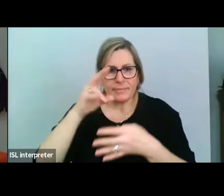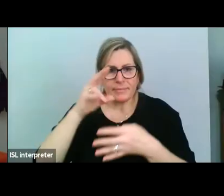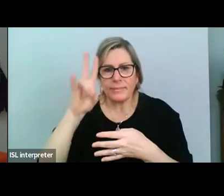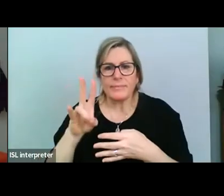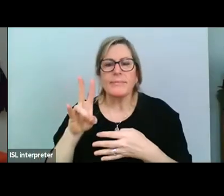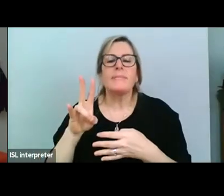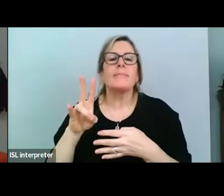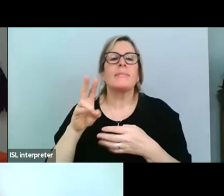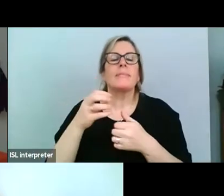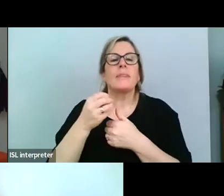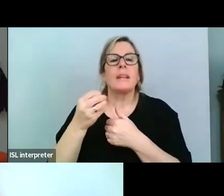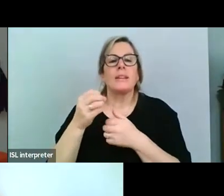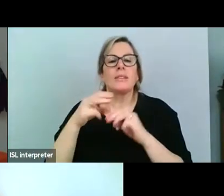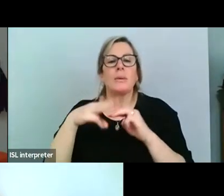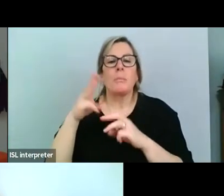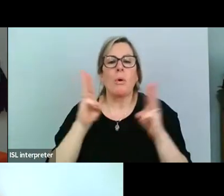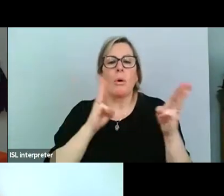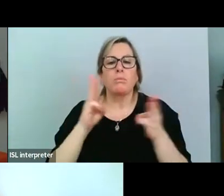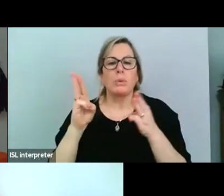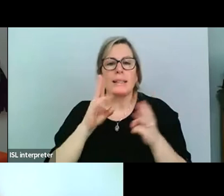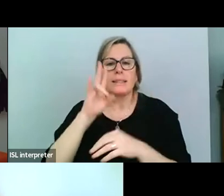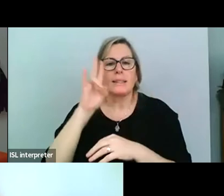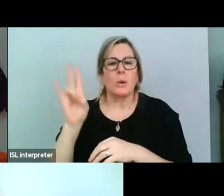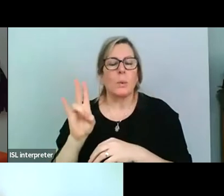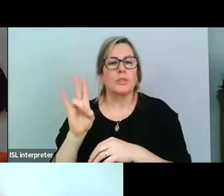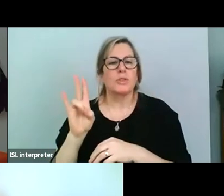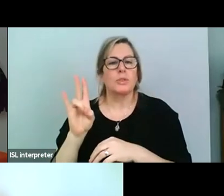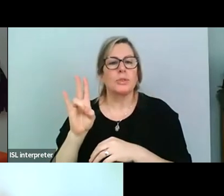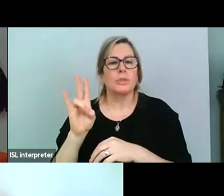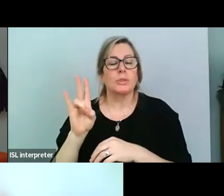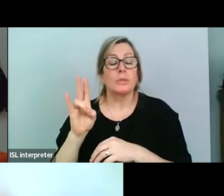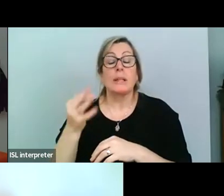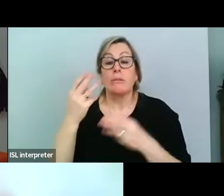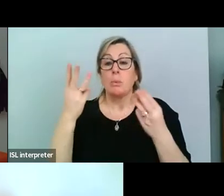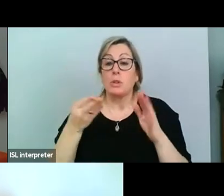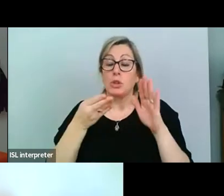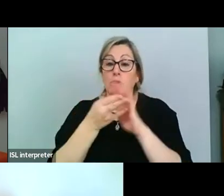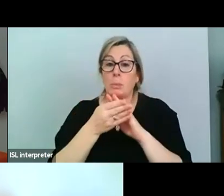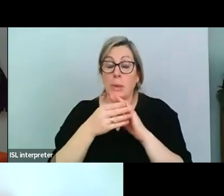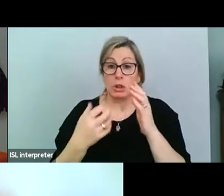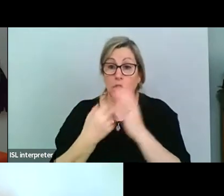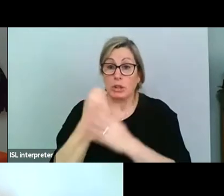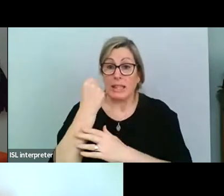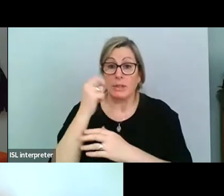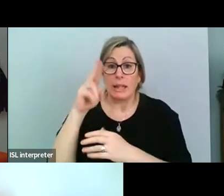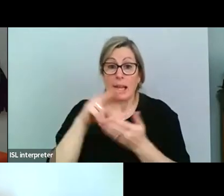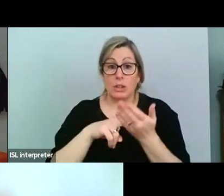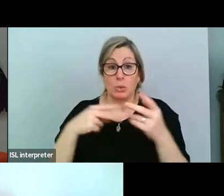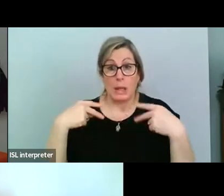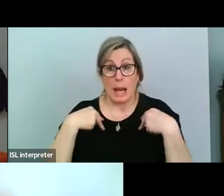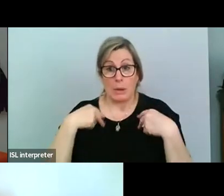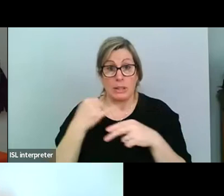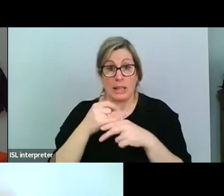Another kind of more practical question here. In order to submit successfully, can we use the language in this presentation